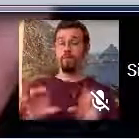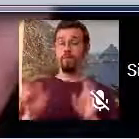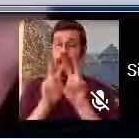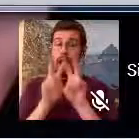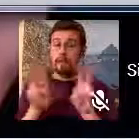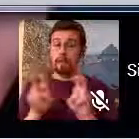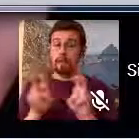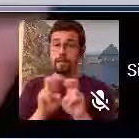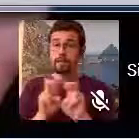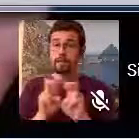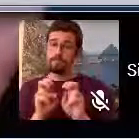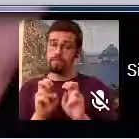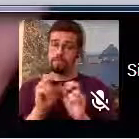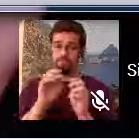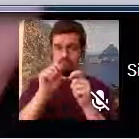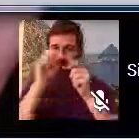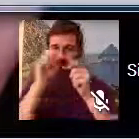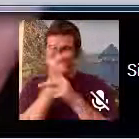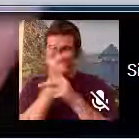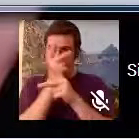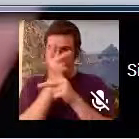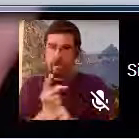in the real time.